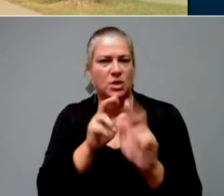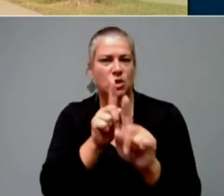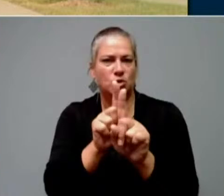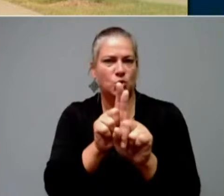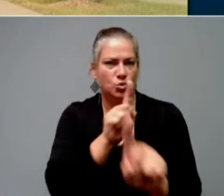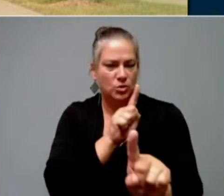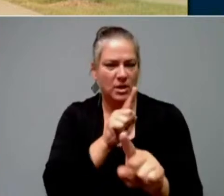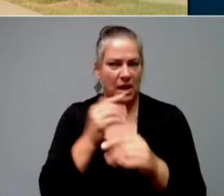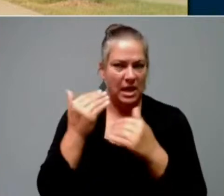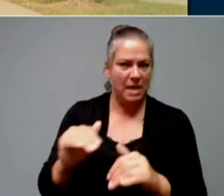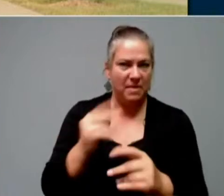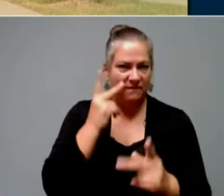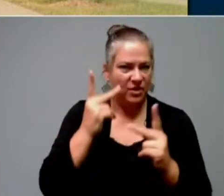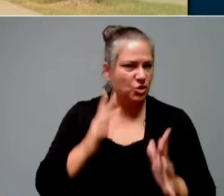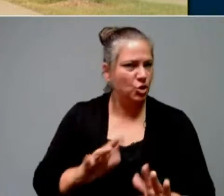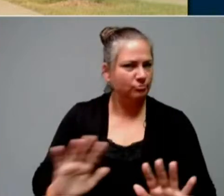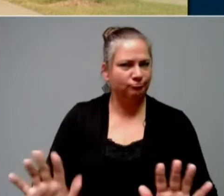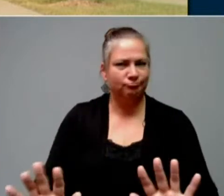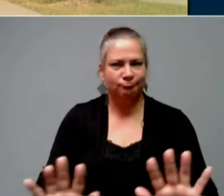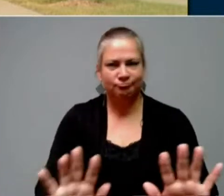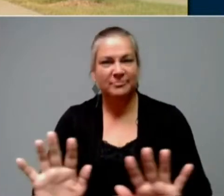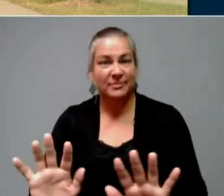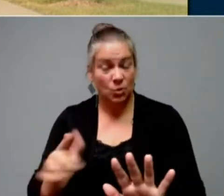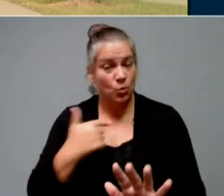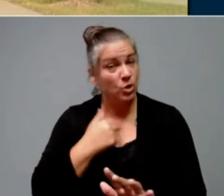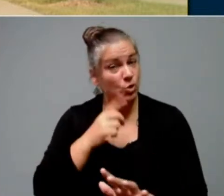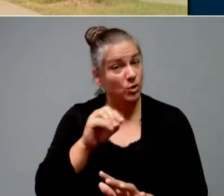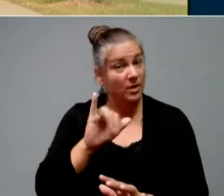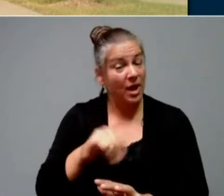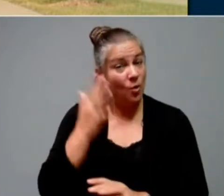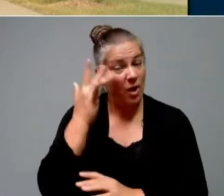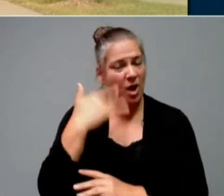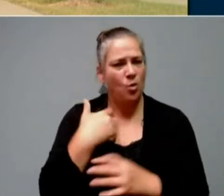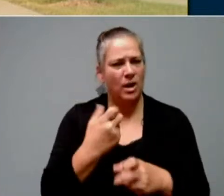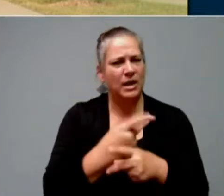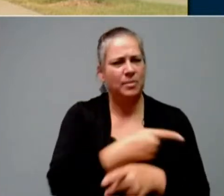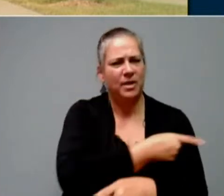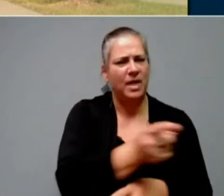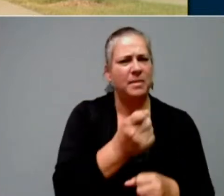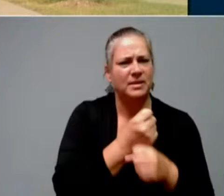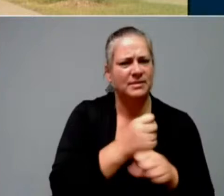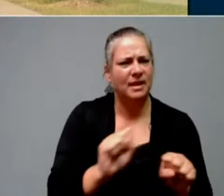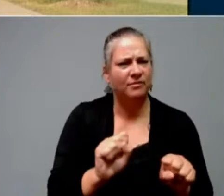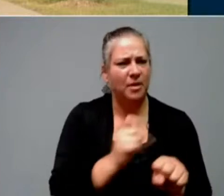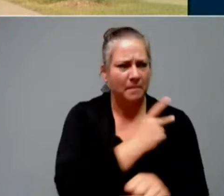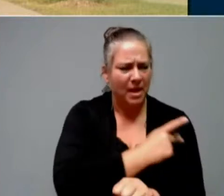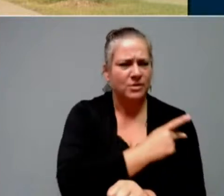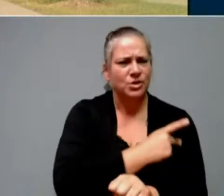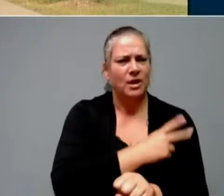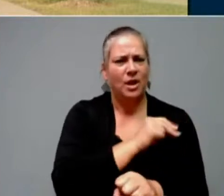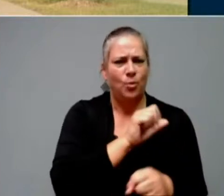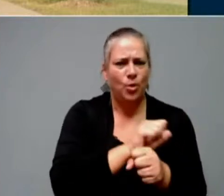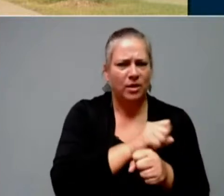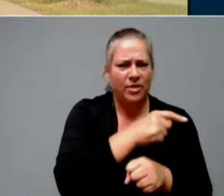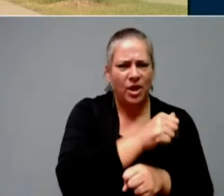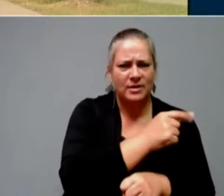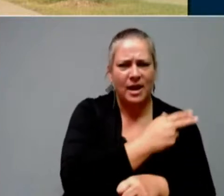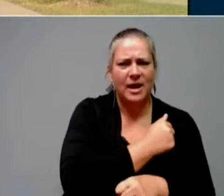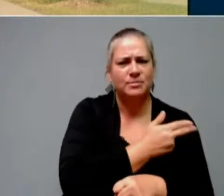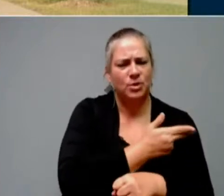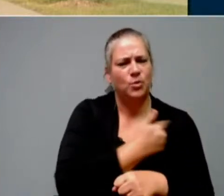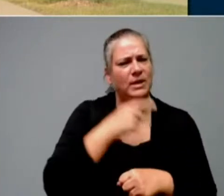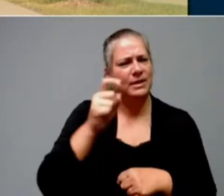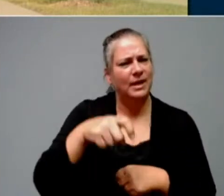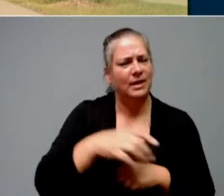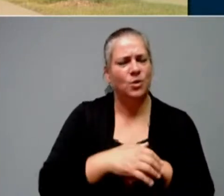visitors. We take these precautions to keep our staff and patients safe. We need to band together to protect our friends, families,